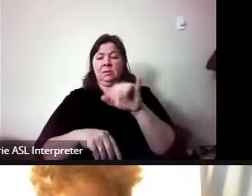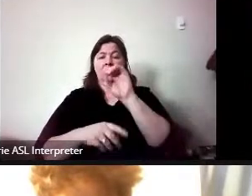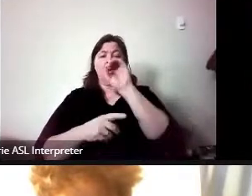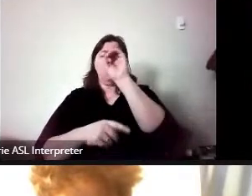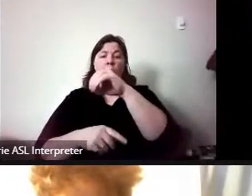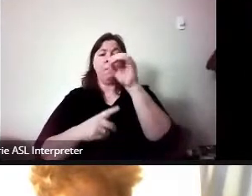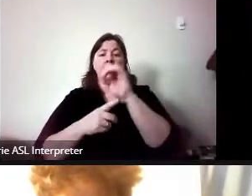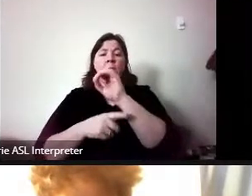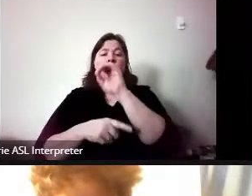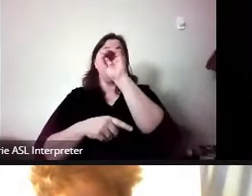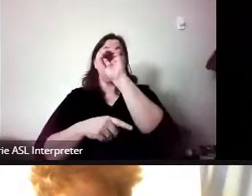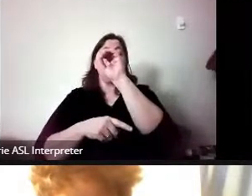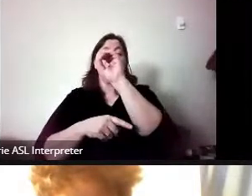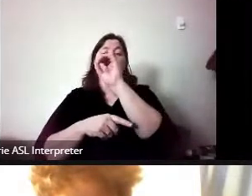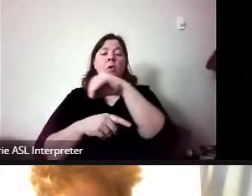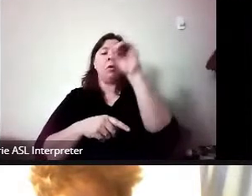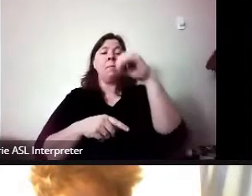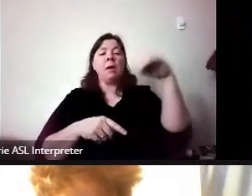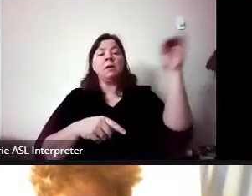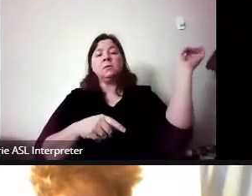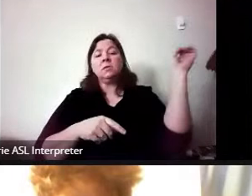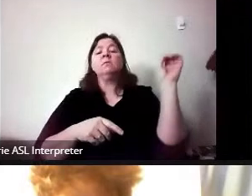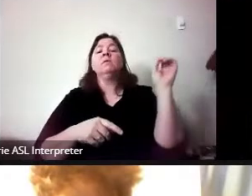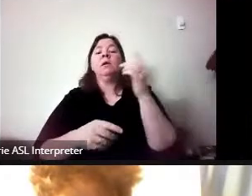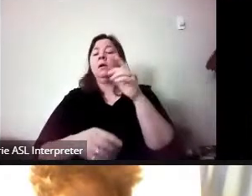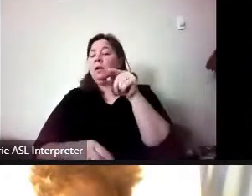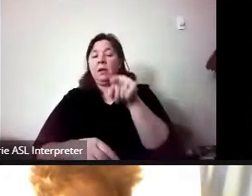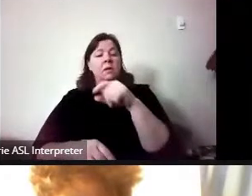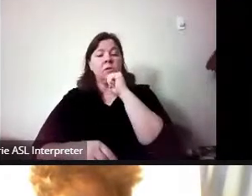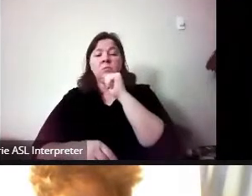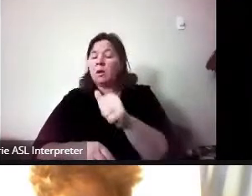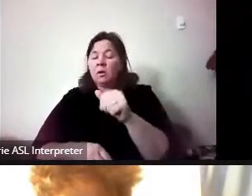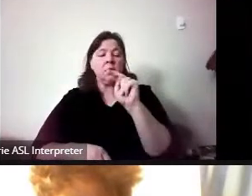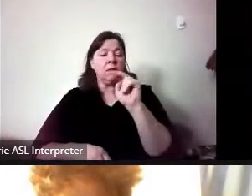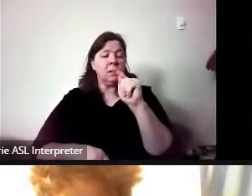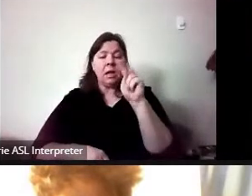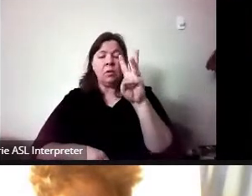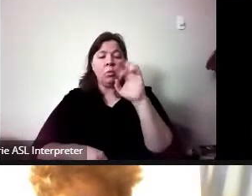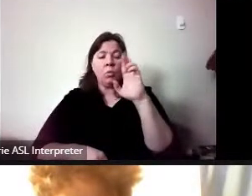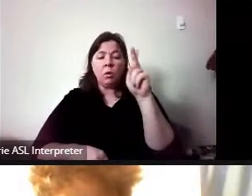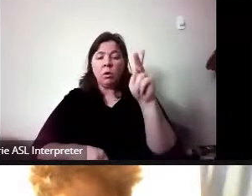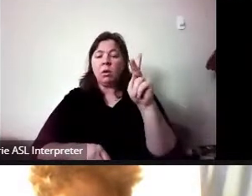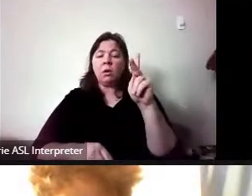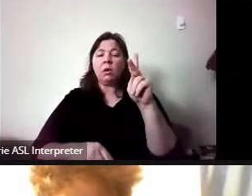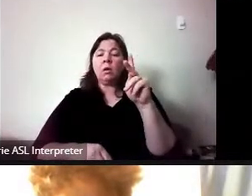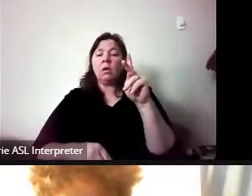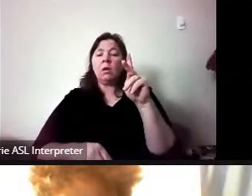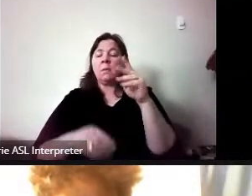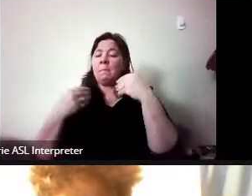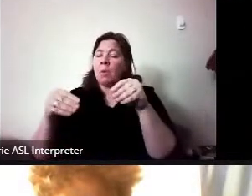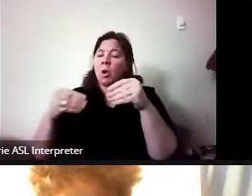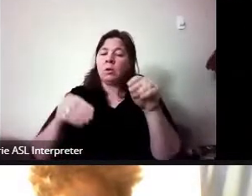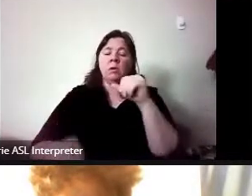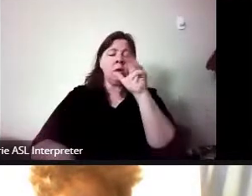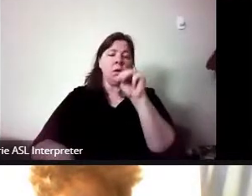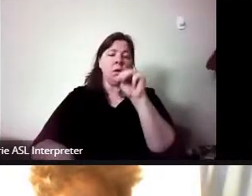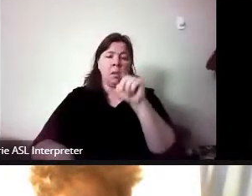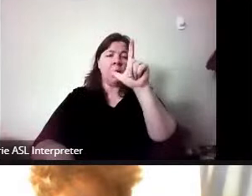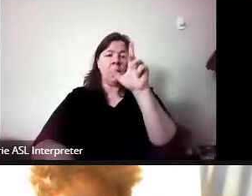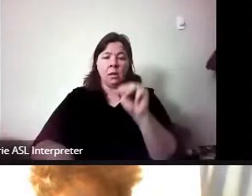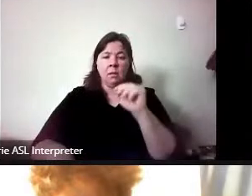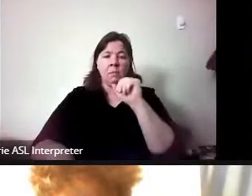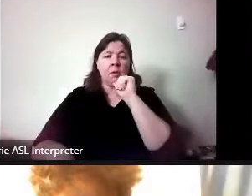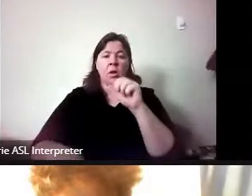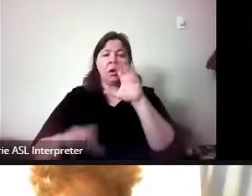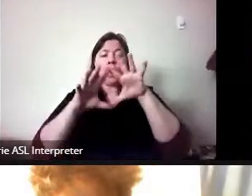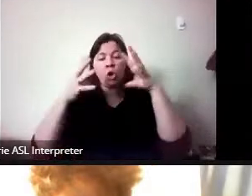it's definitely not a network marketing company. It certainly is not MLM. We are a global